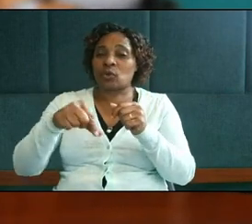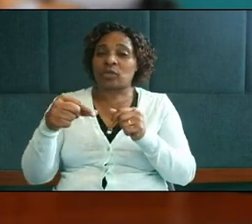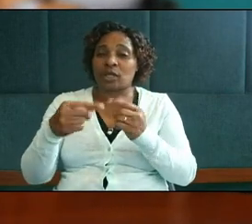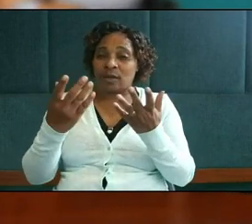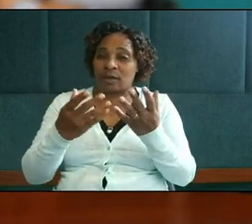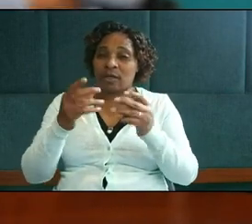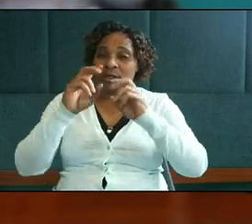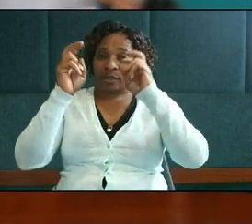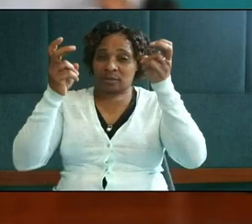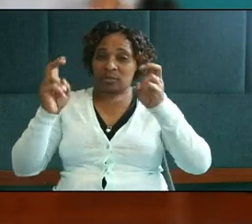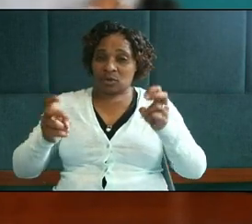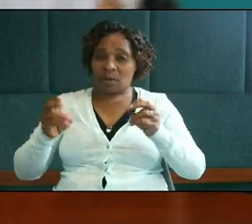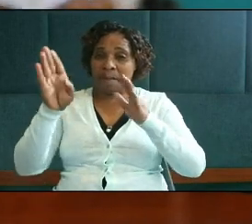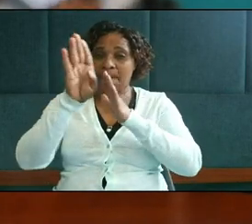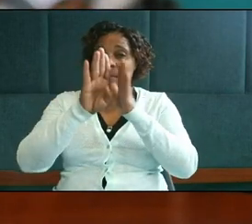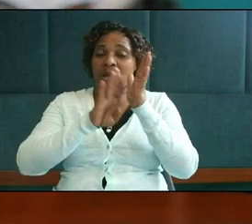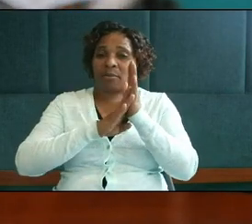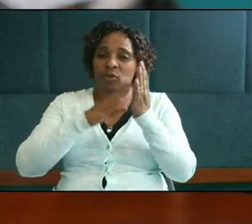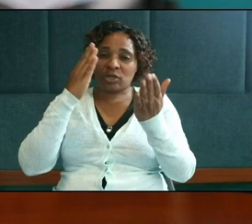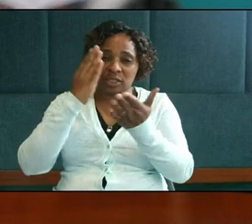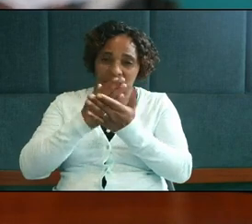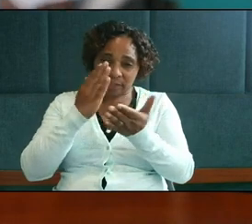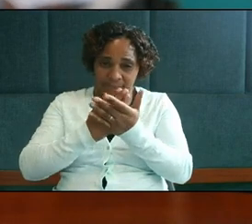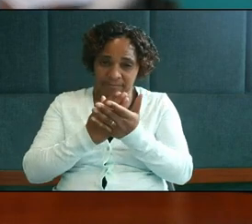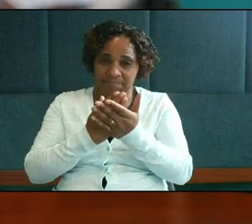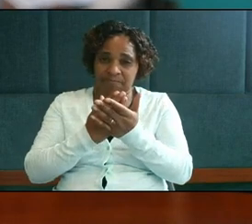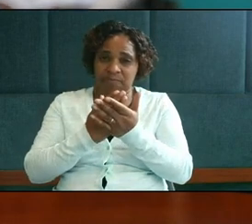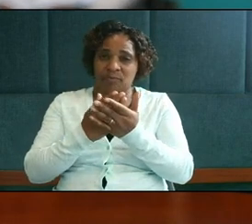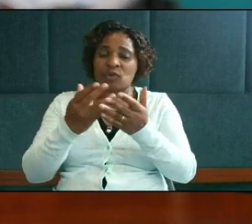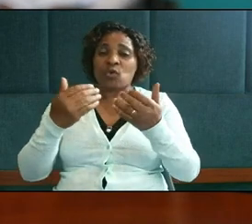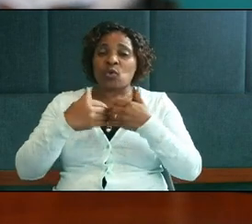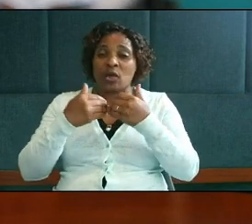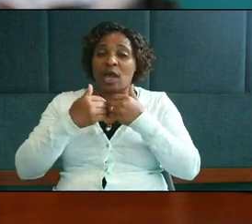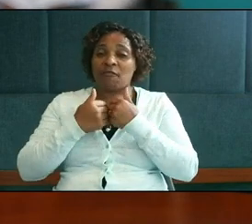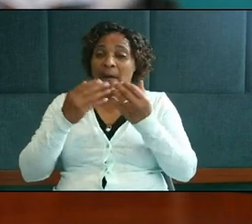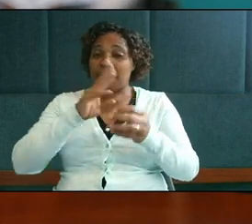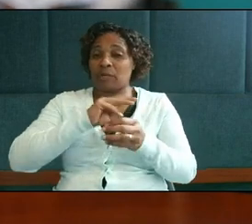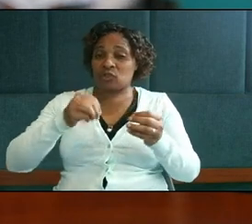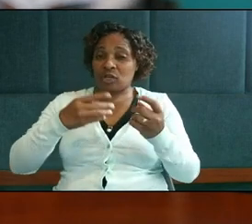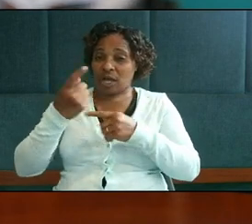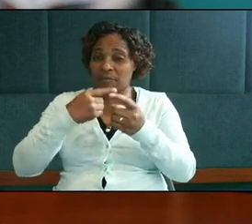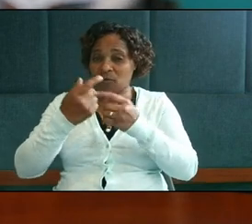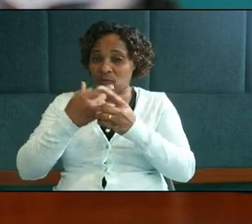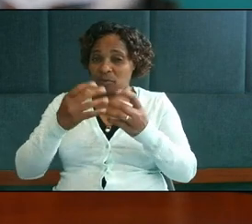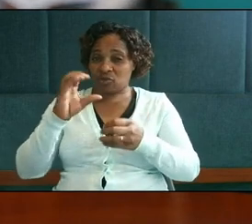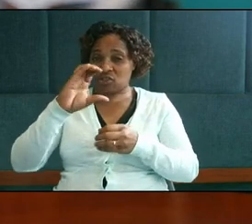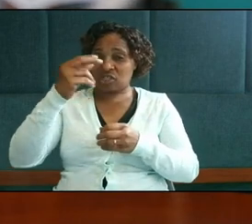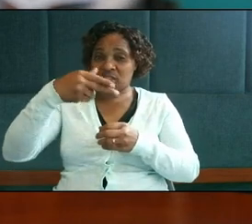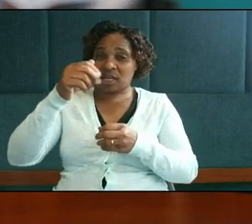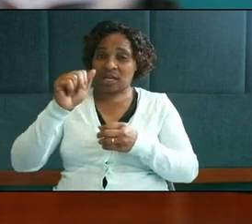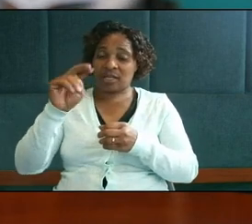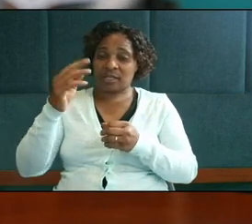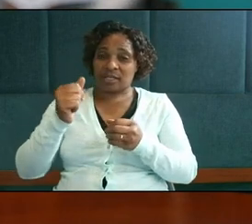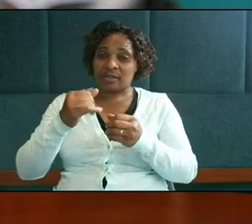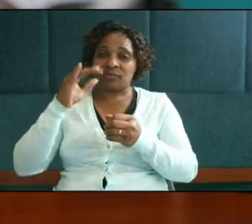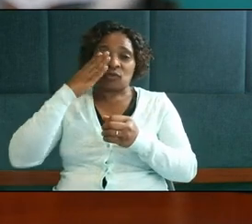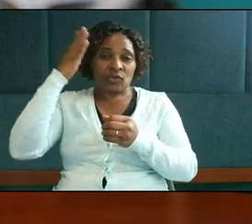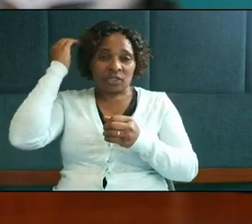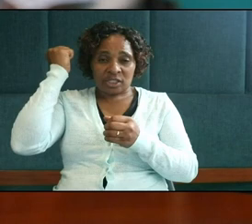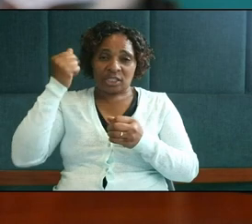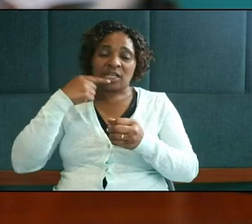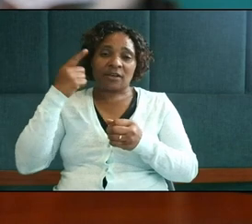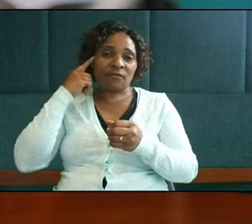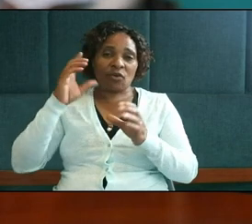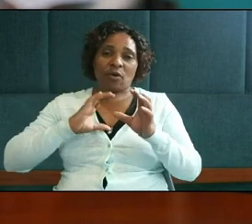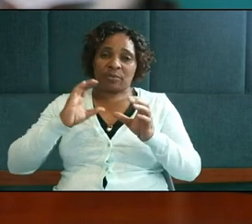theme Bible, Reality Bible. We have our mission coming from Shani, Joyce appealing to the deaf community. We have